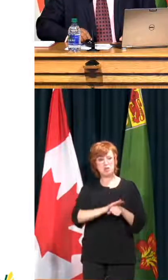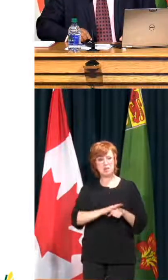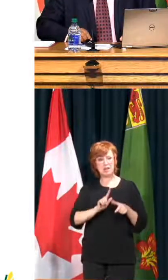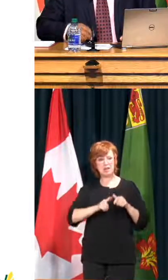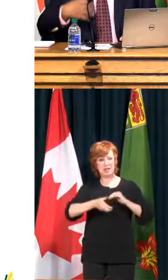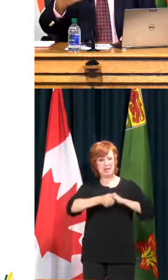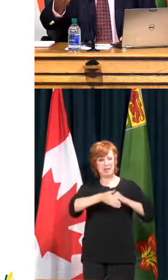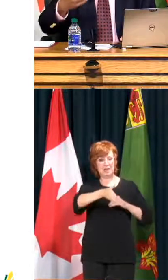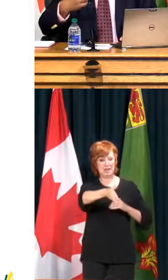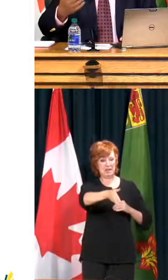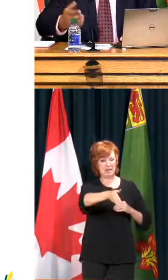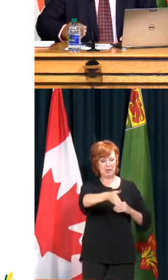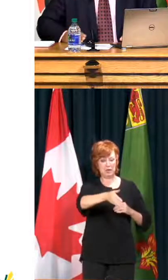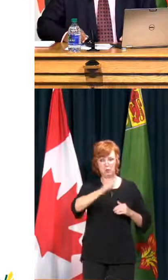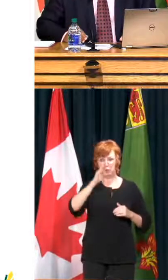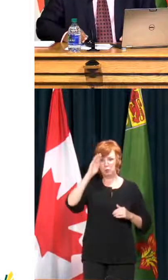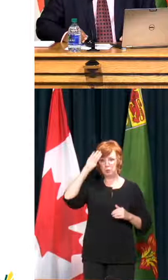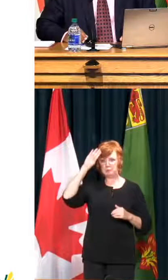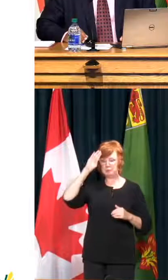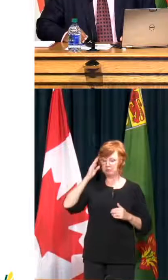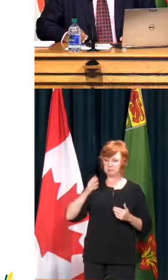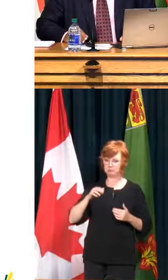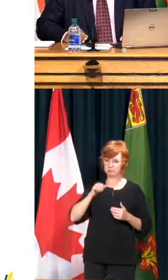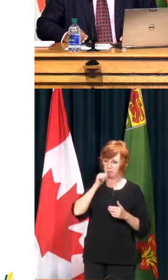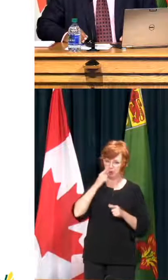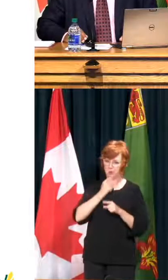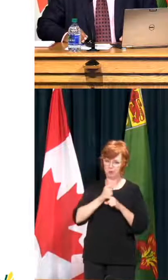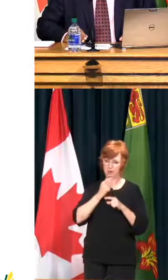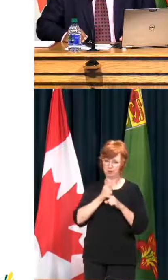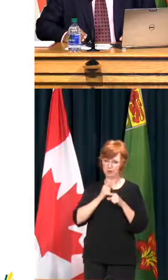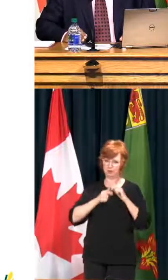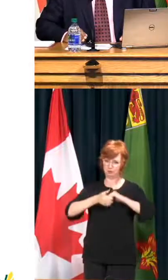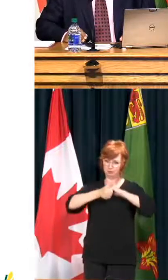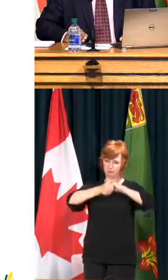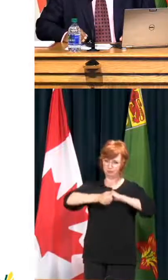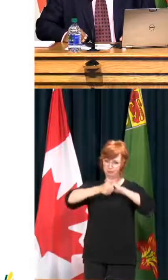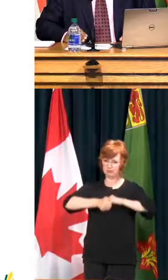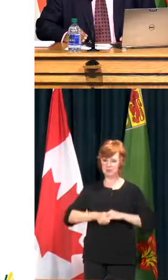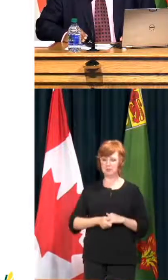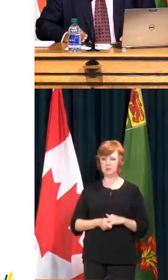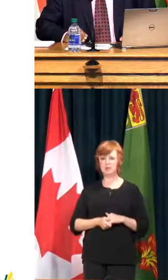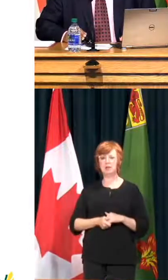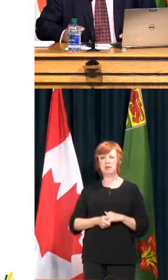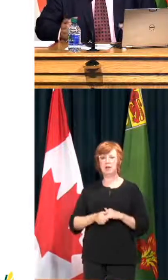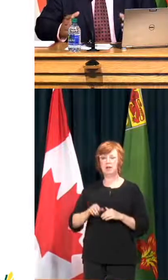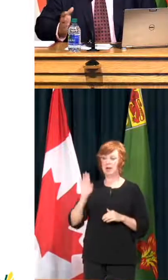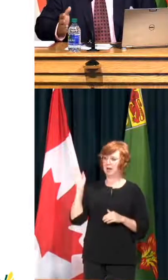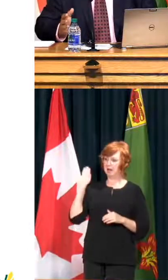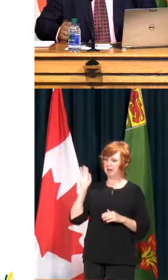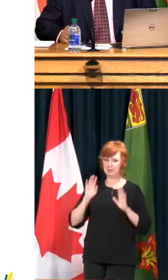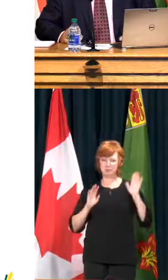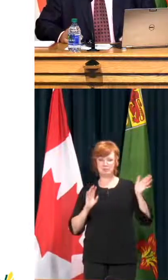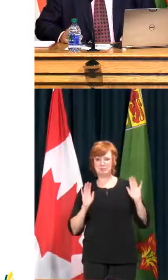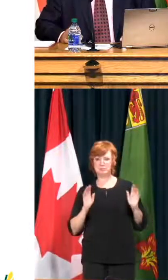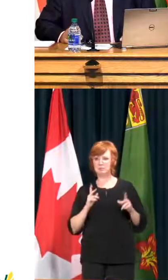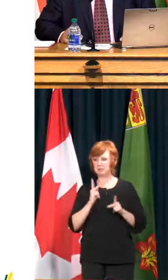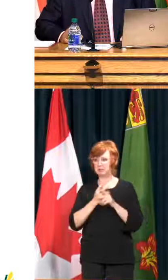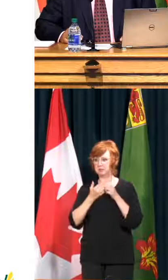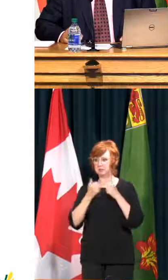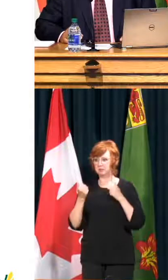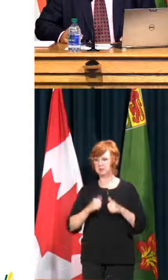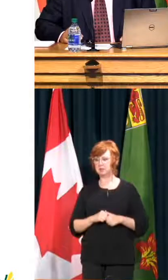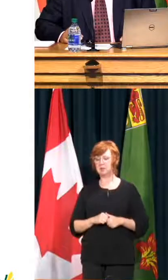2-meter separation. So remain socially connected, but physically distant. So I think that's really going to be important for